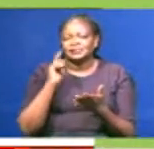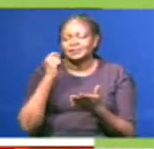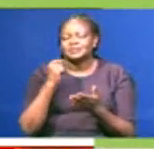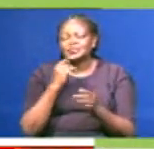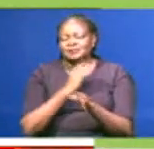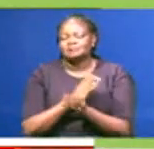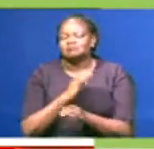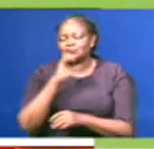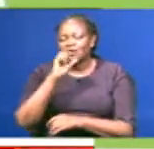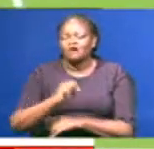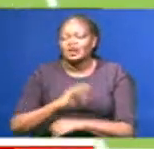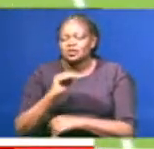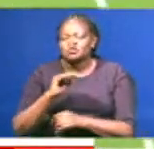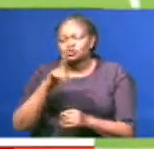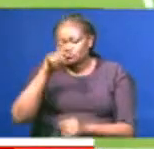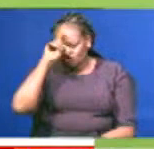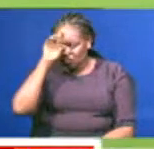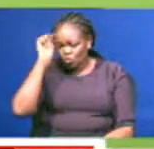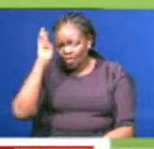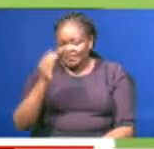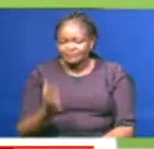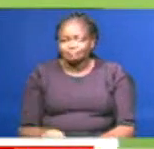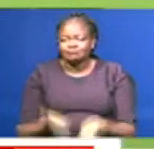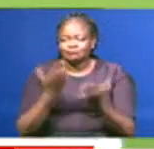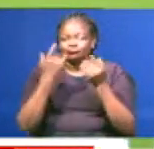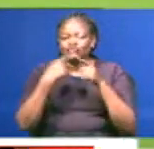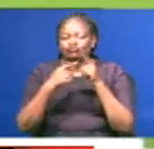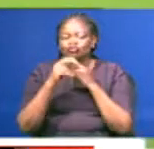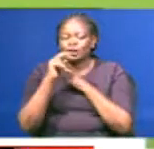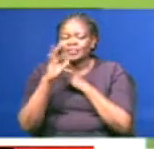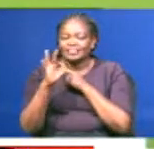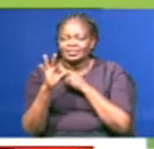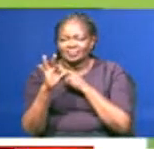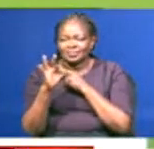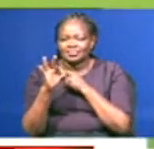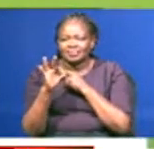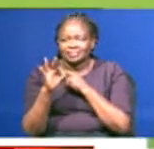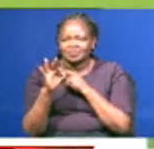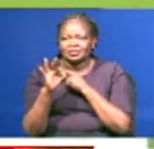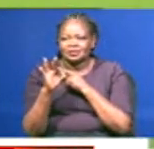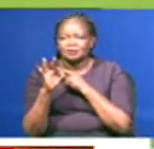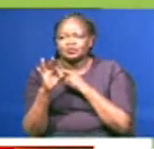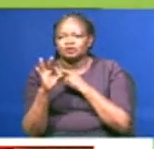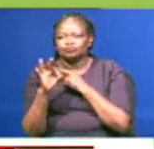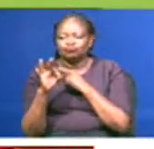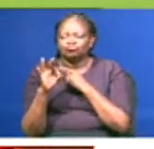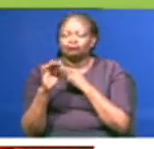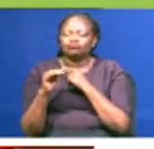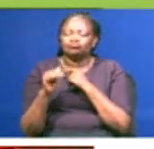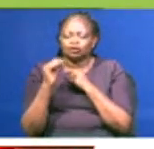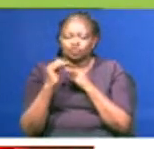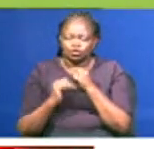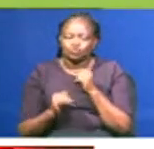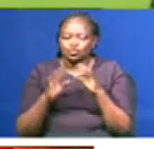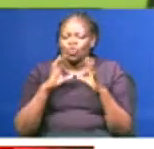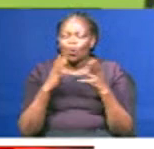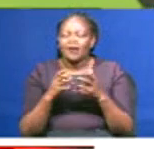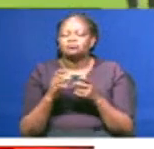host Egypt, will advance to the 2023 FIH Junior Hockey World Cup in